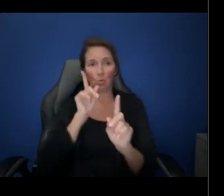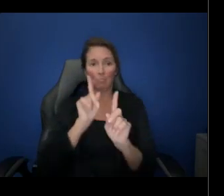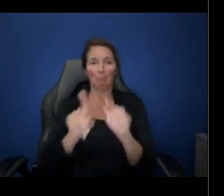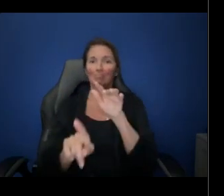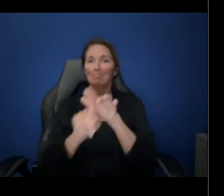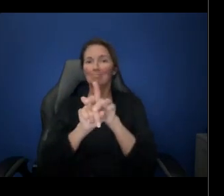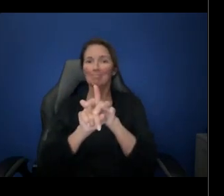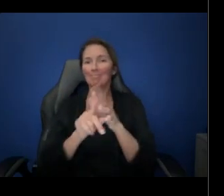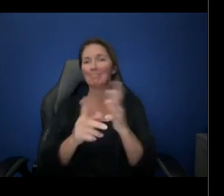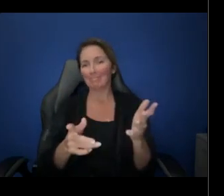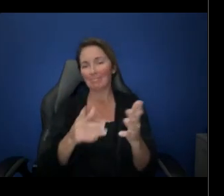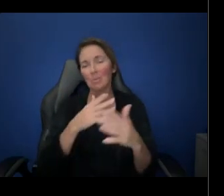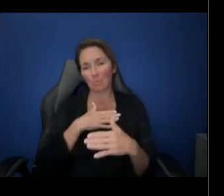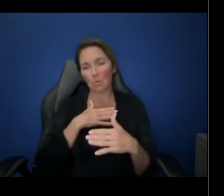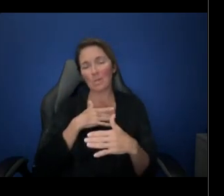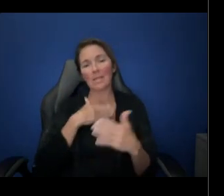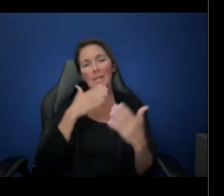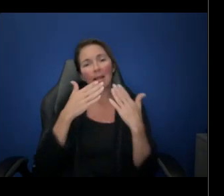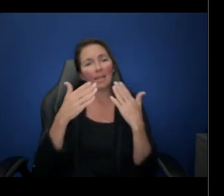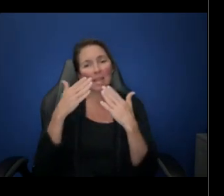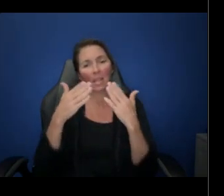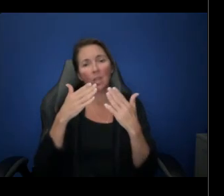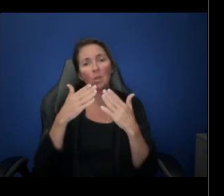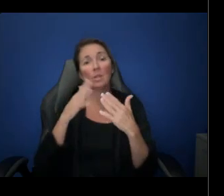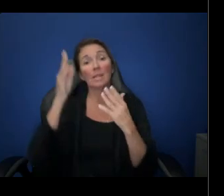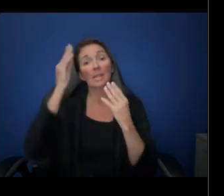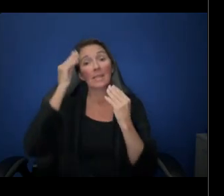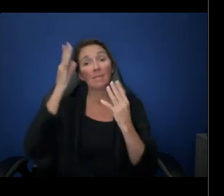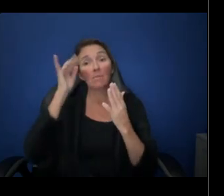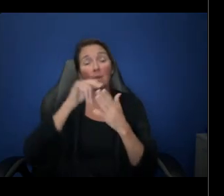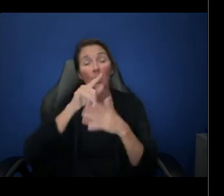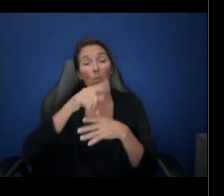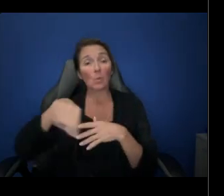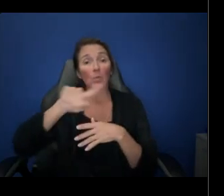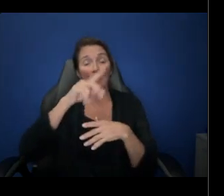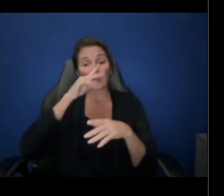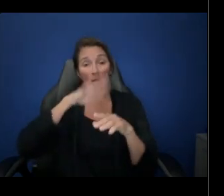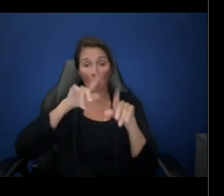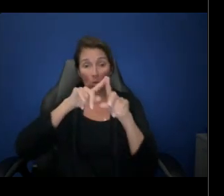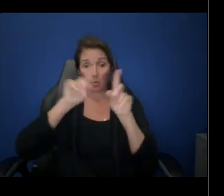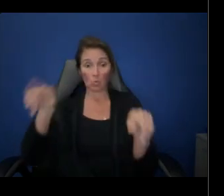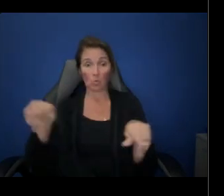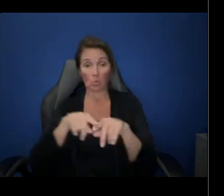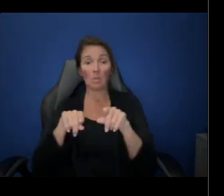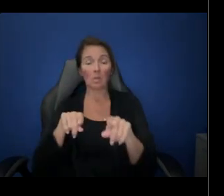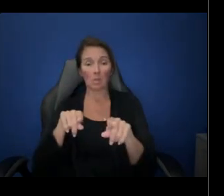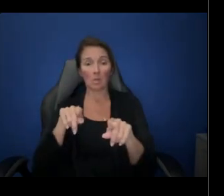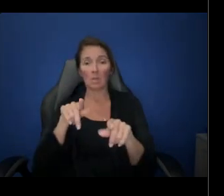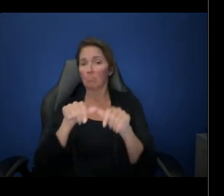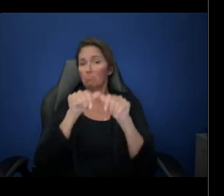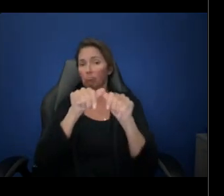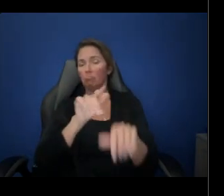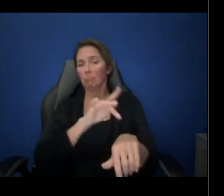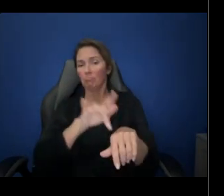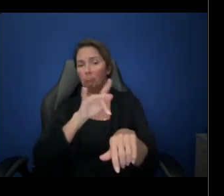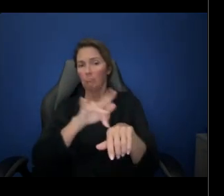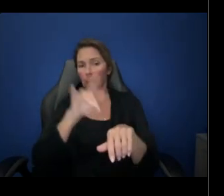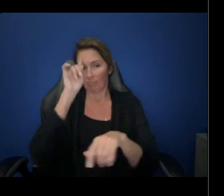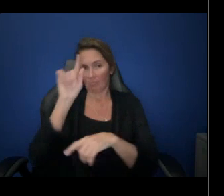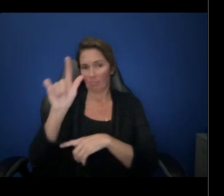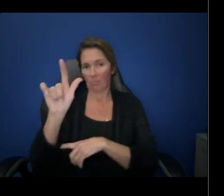attendees. Again, we thank you. The information that you see on the screen will remain available for the next